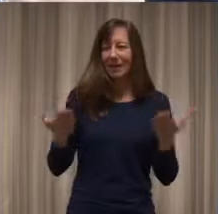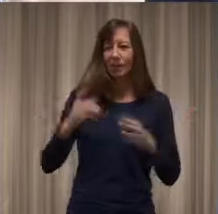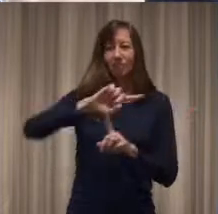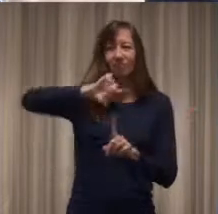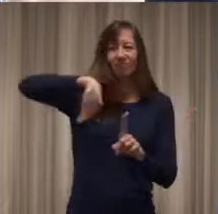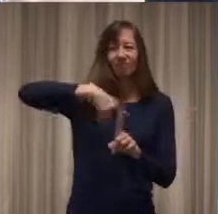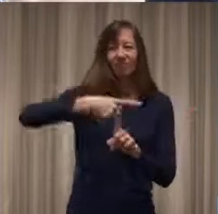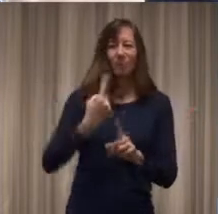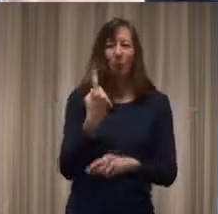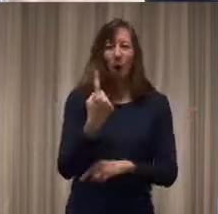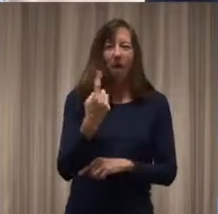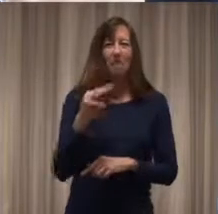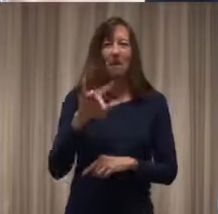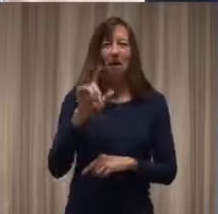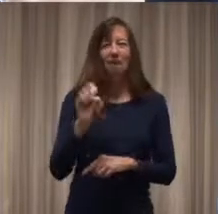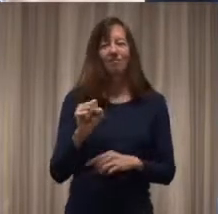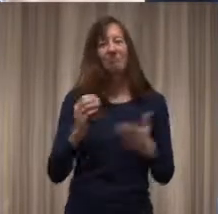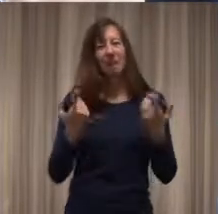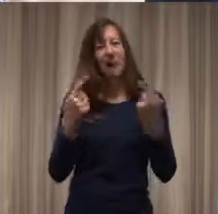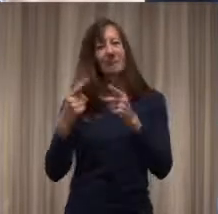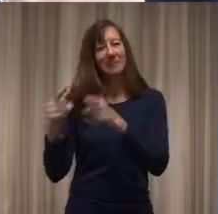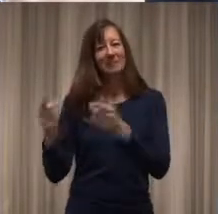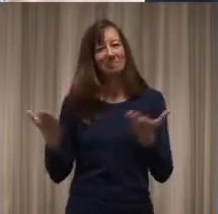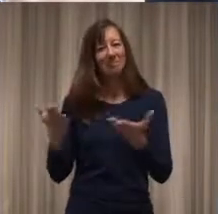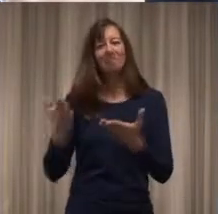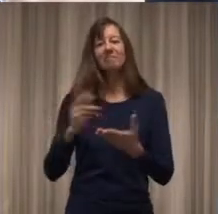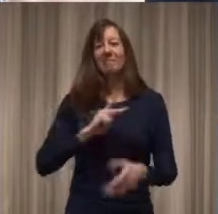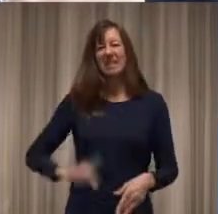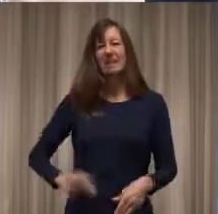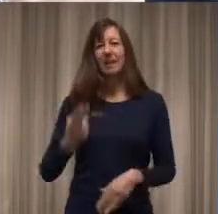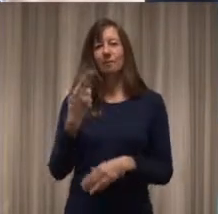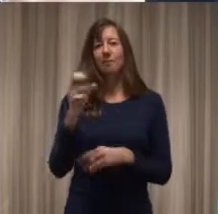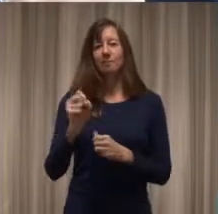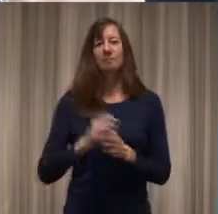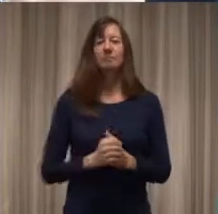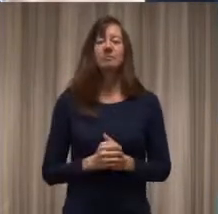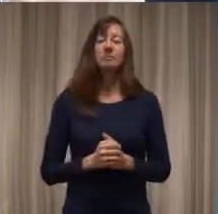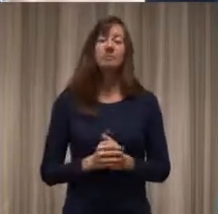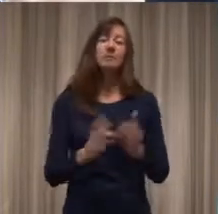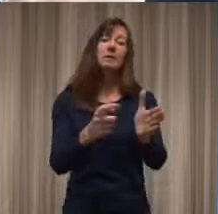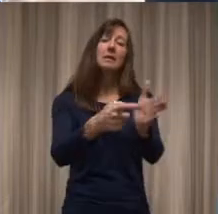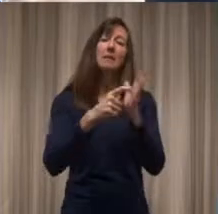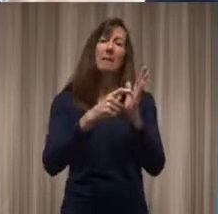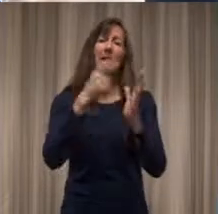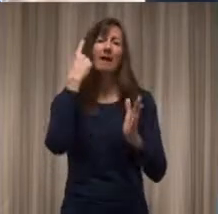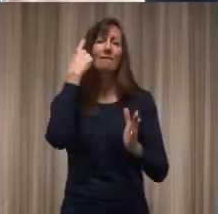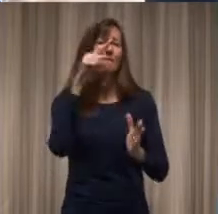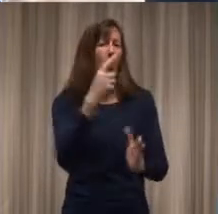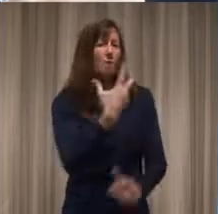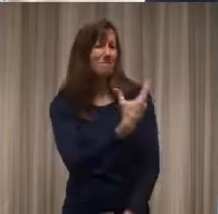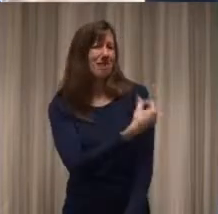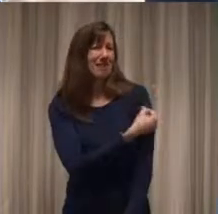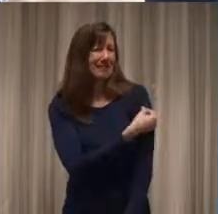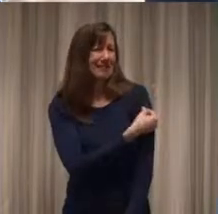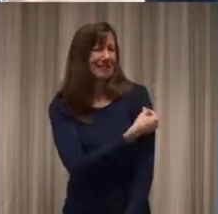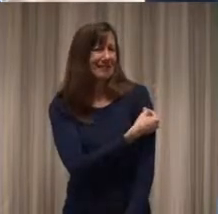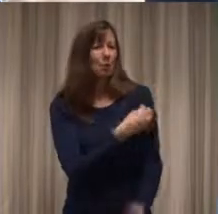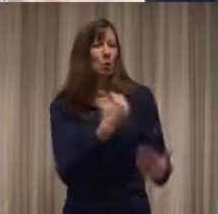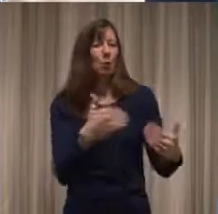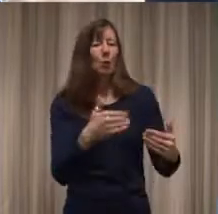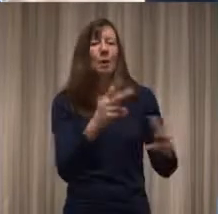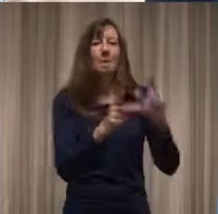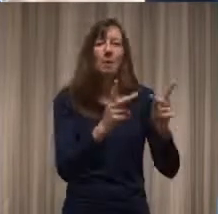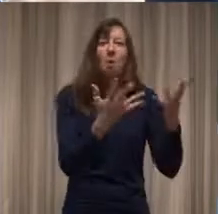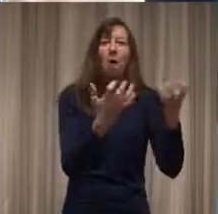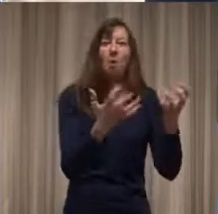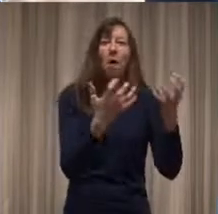good news is that demand for the vaccine is far higher than the supply that we have right now, and I'll talk about why